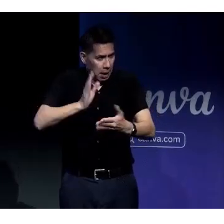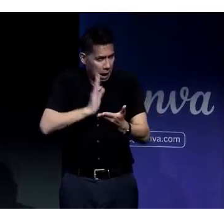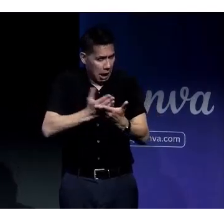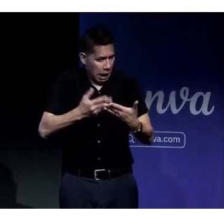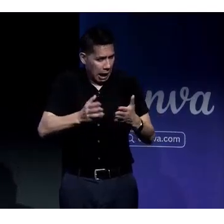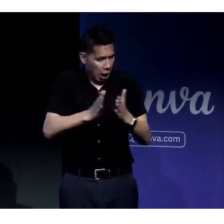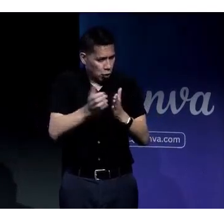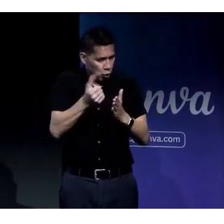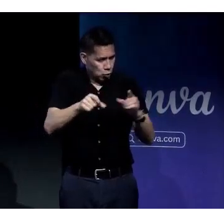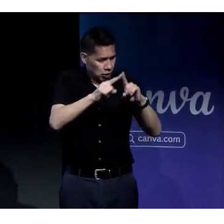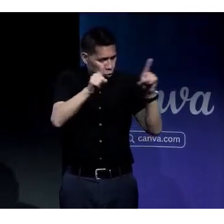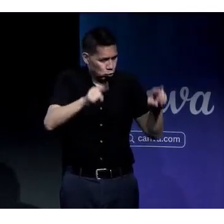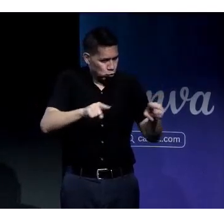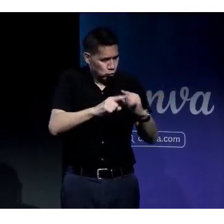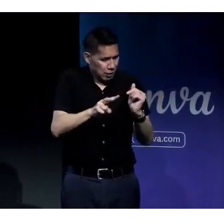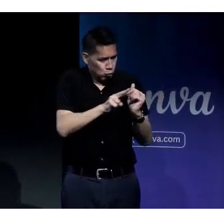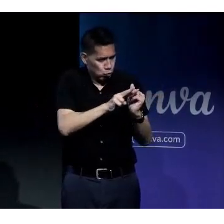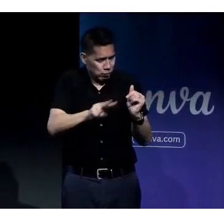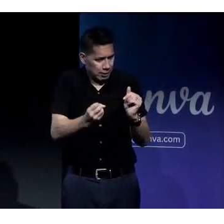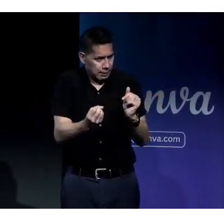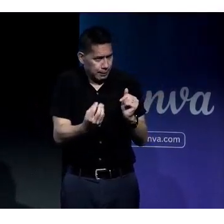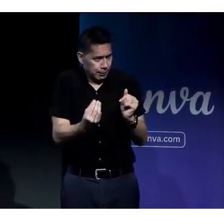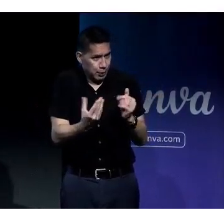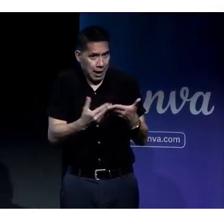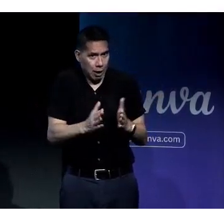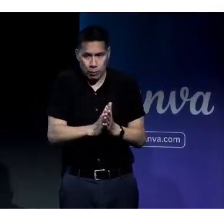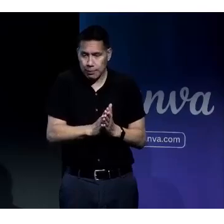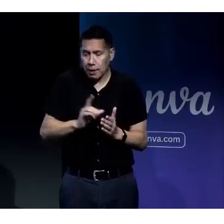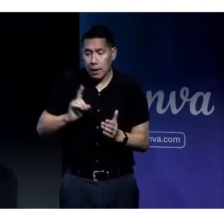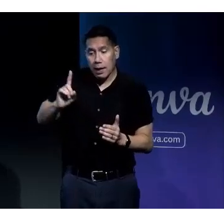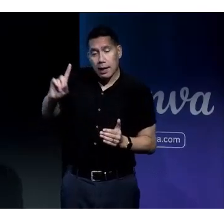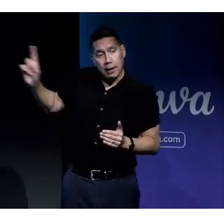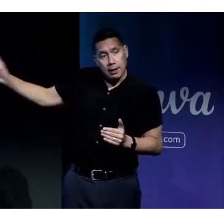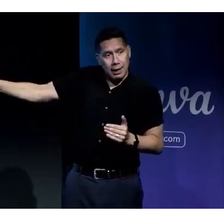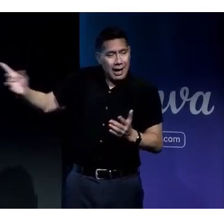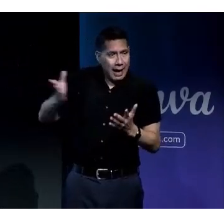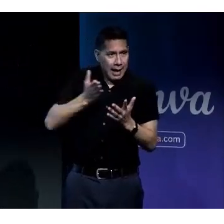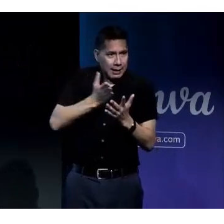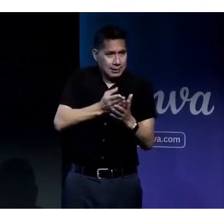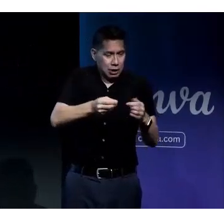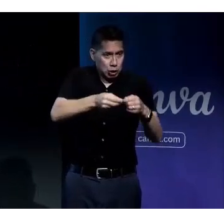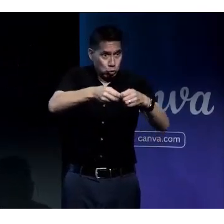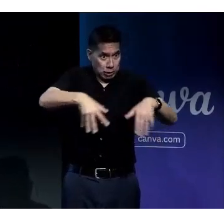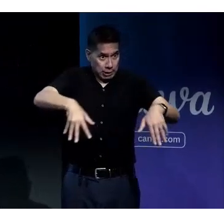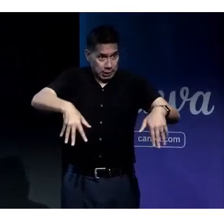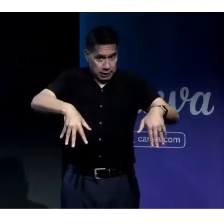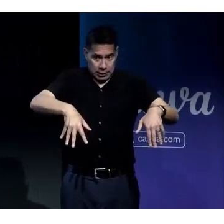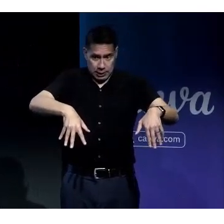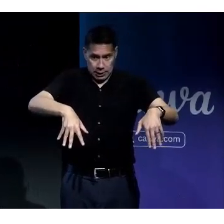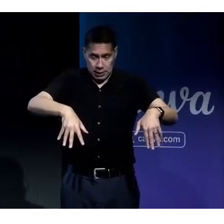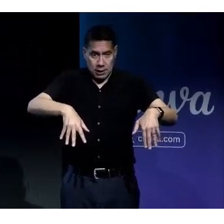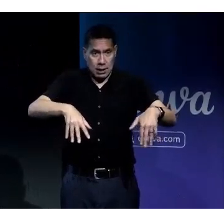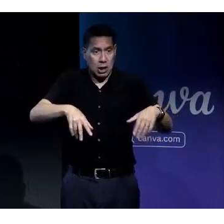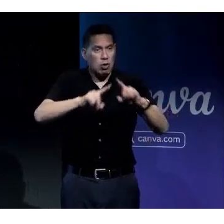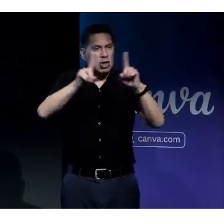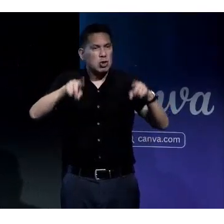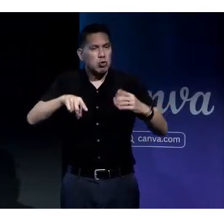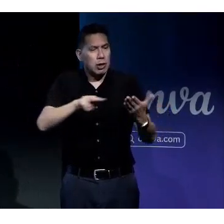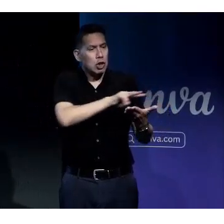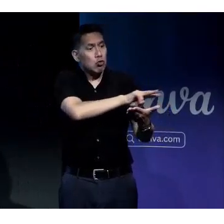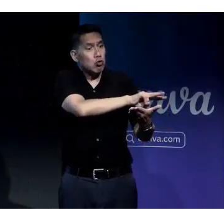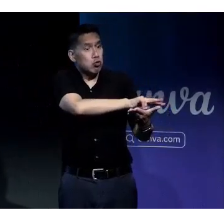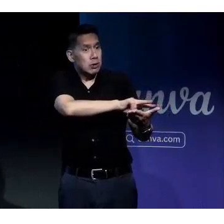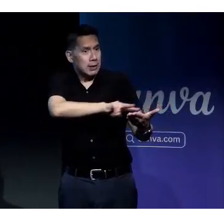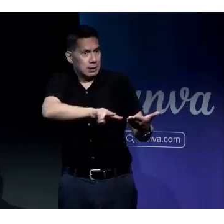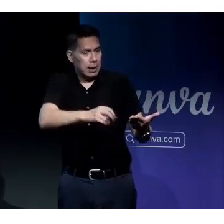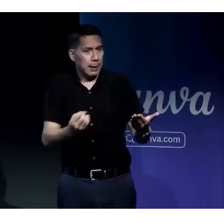by screen readers? So we'll zoom in on this part here, which is where the accessibility tree is read by screen readers, which is users